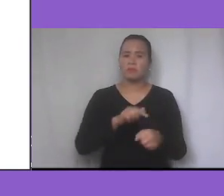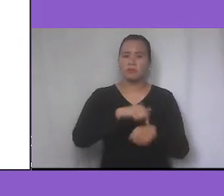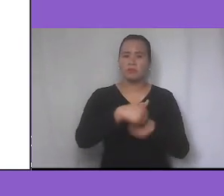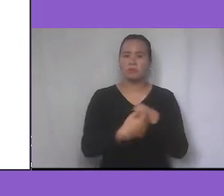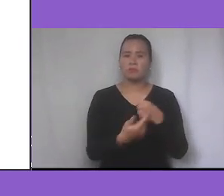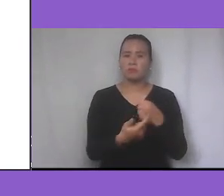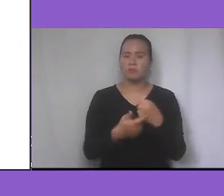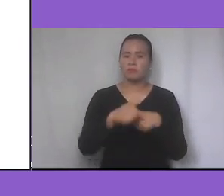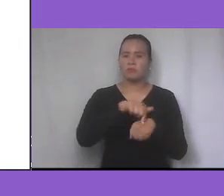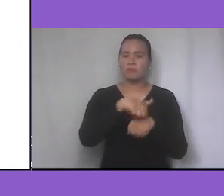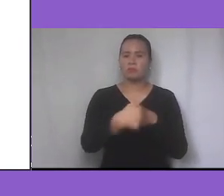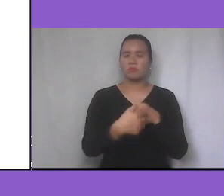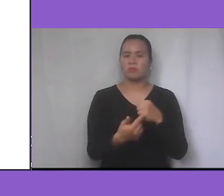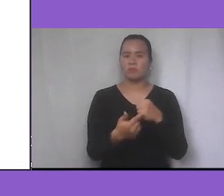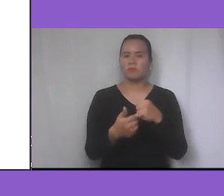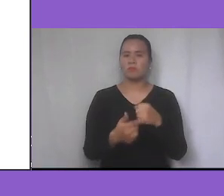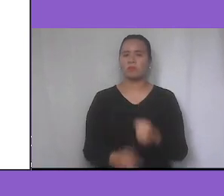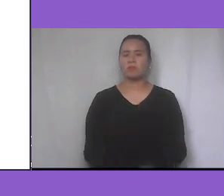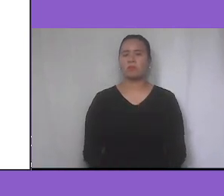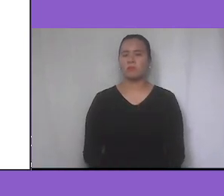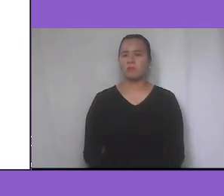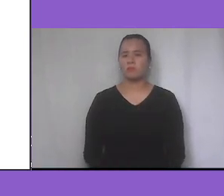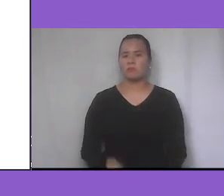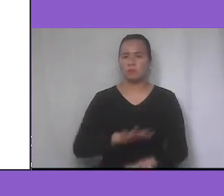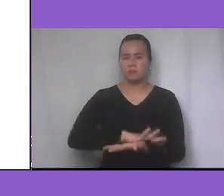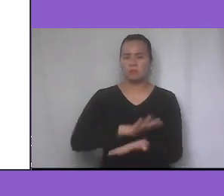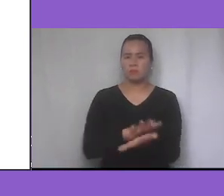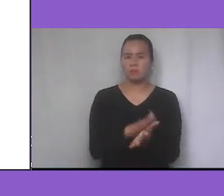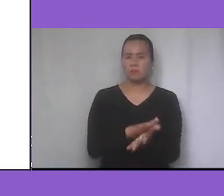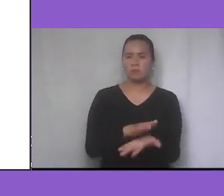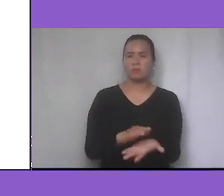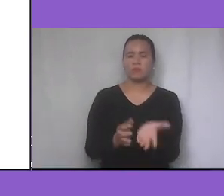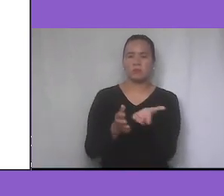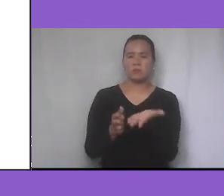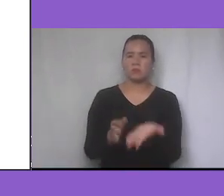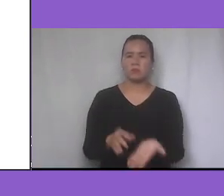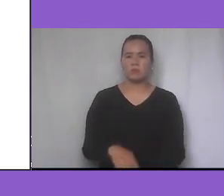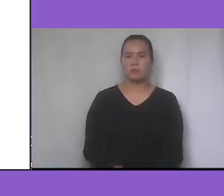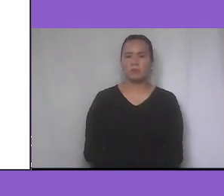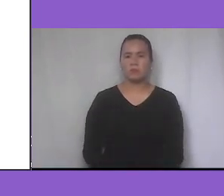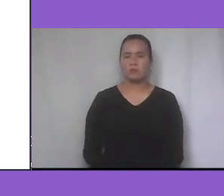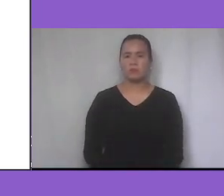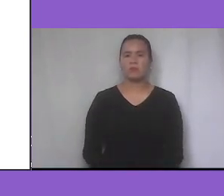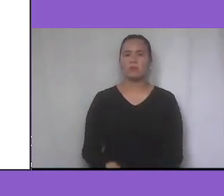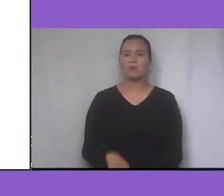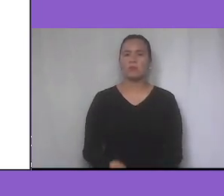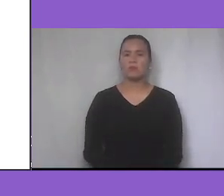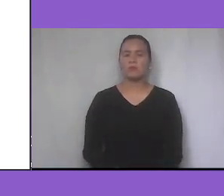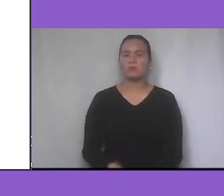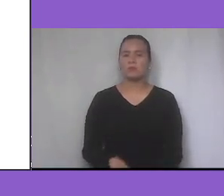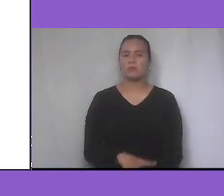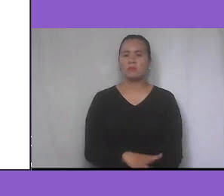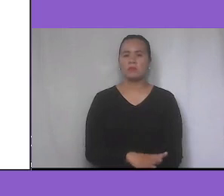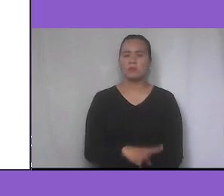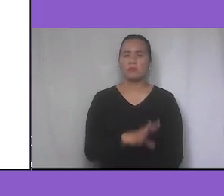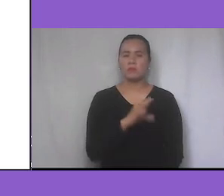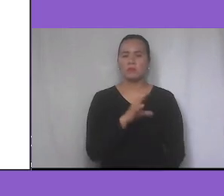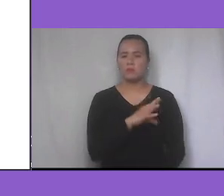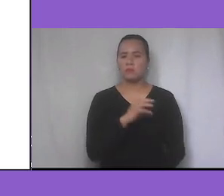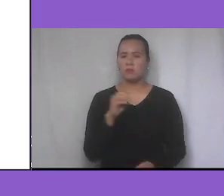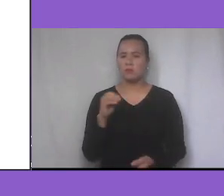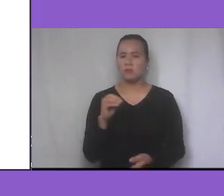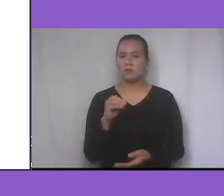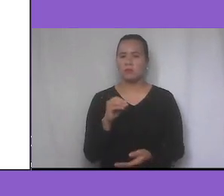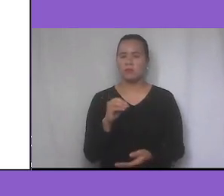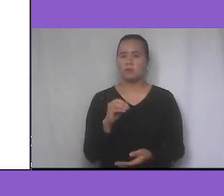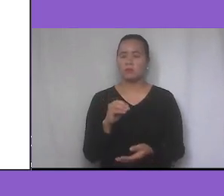syllable. And when we're talking about dessert as in yung panghimagas, then dessert means strawberry